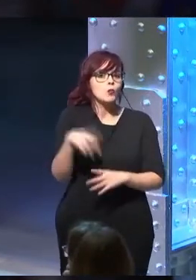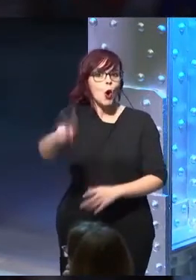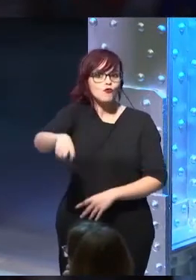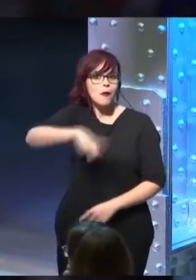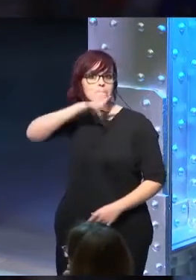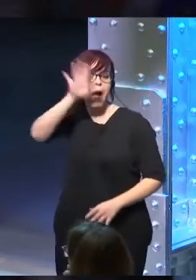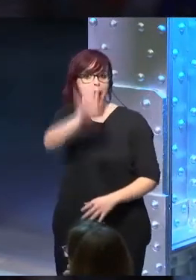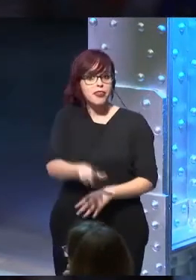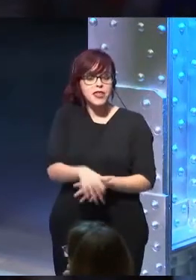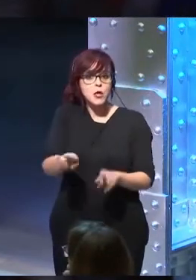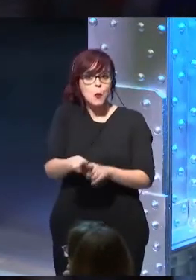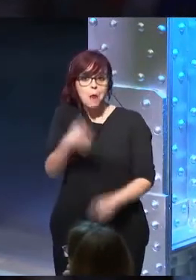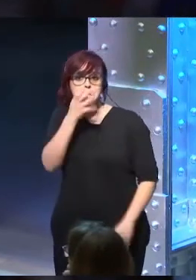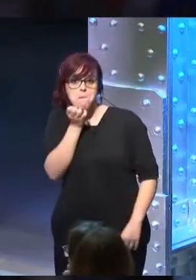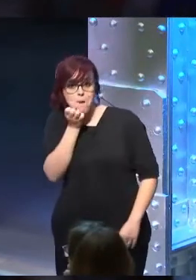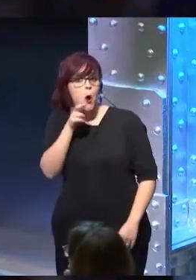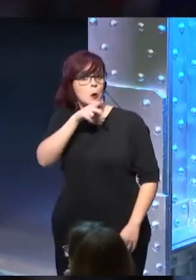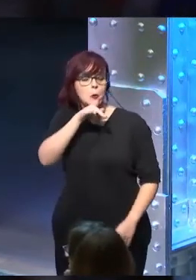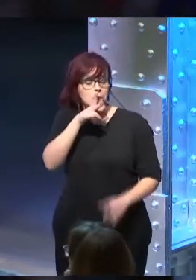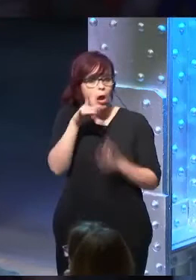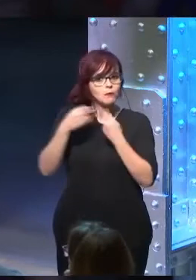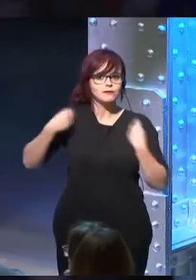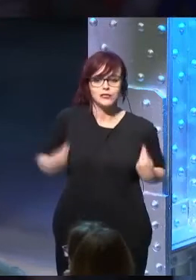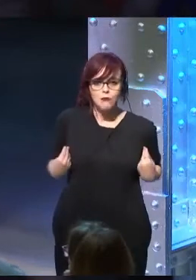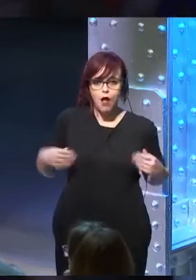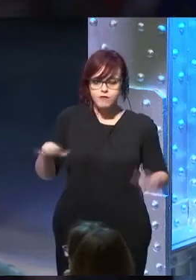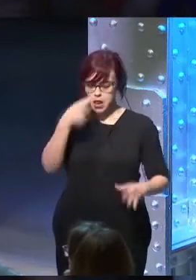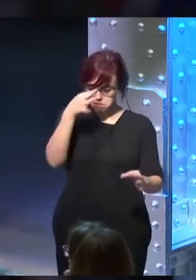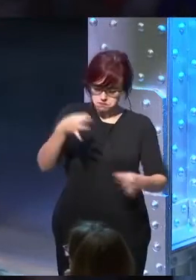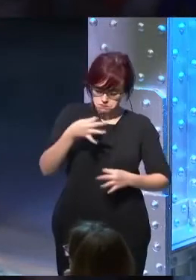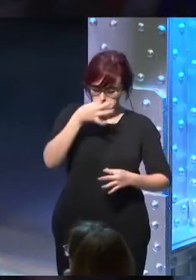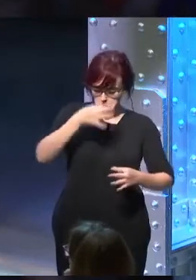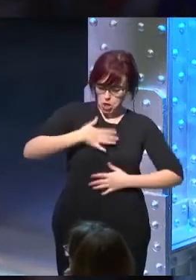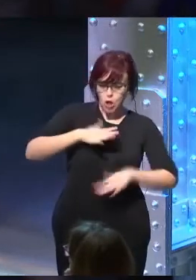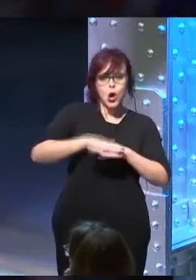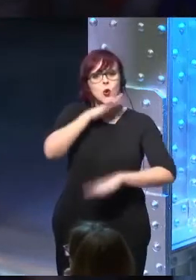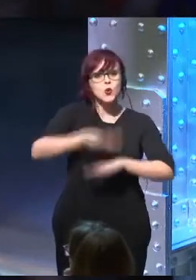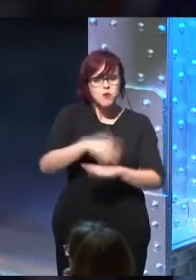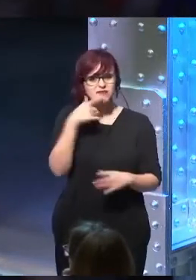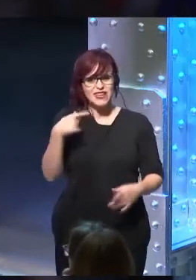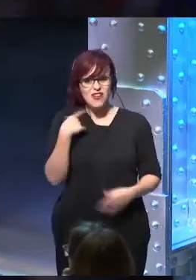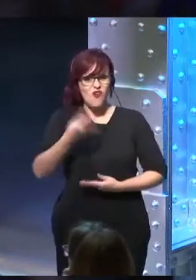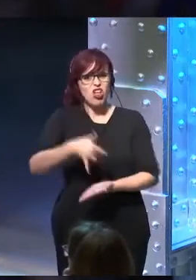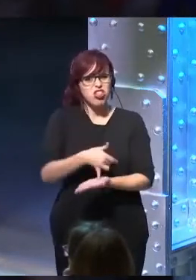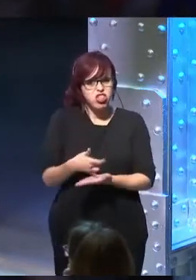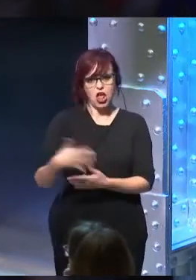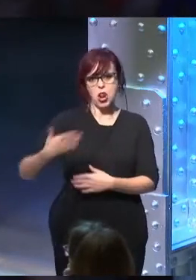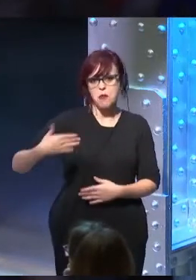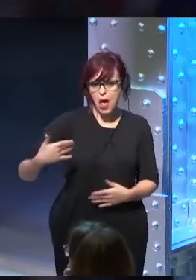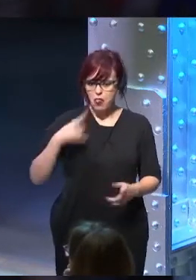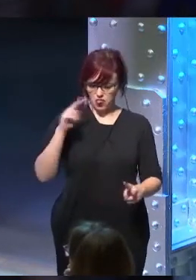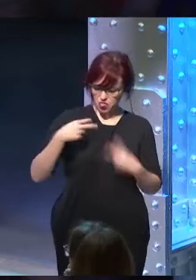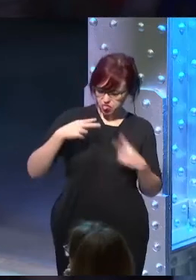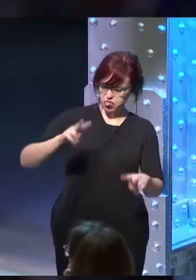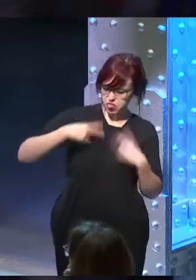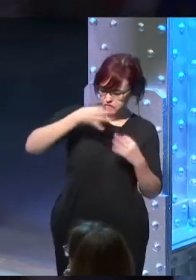mouth, and I think you end up blaming both yourself for being so hopeless and the men whose exclusive